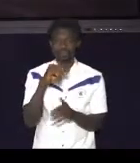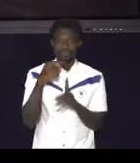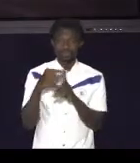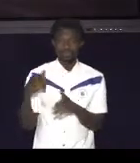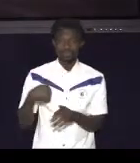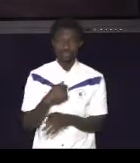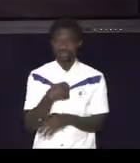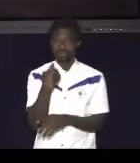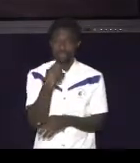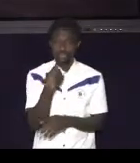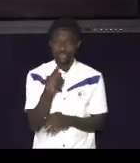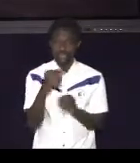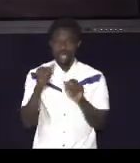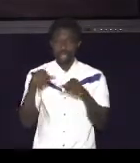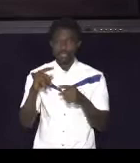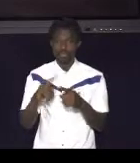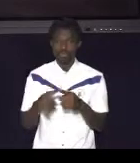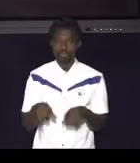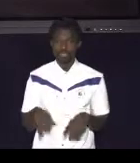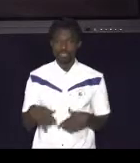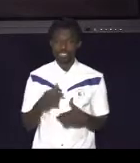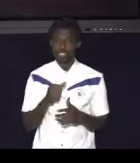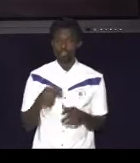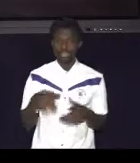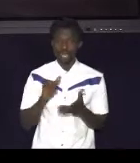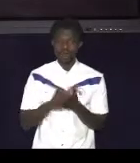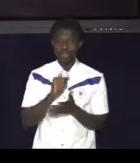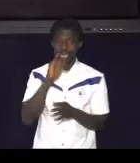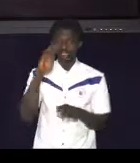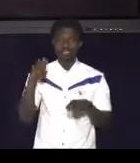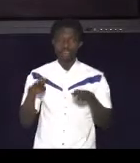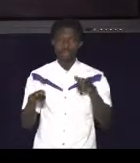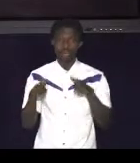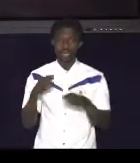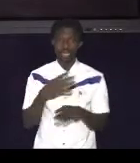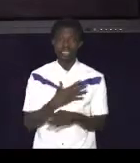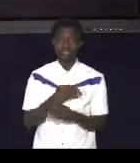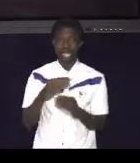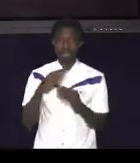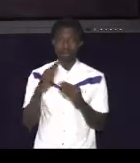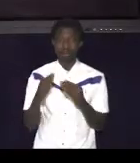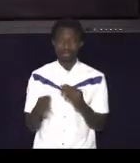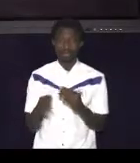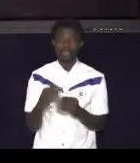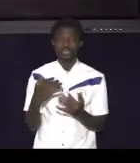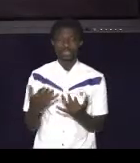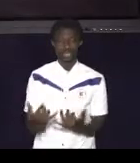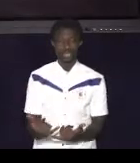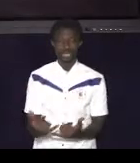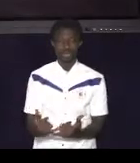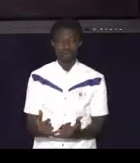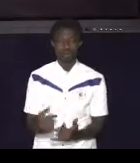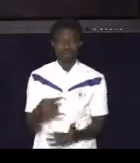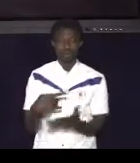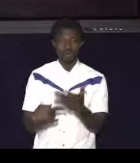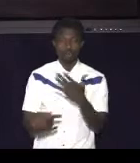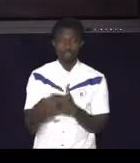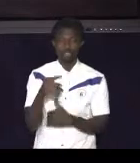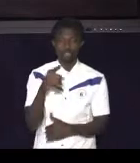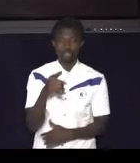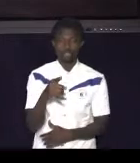say ability to live a life that is balanced and complete. Now, what